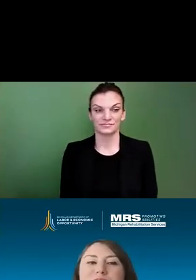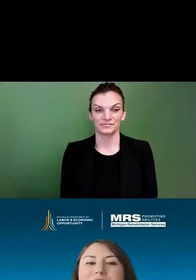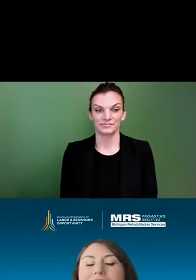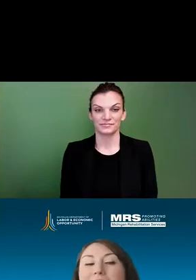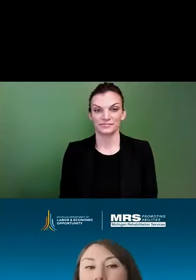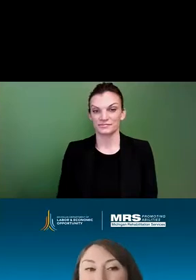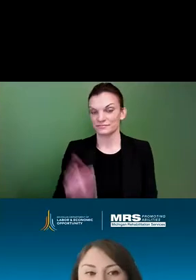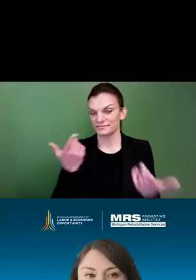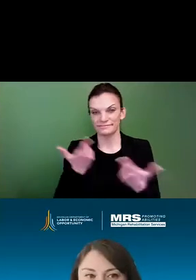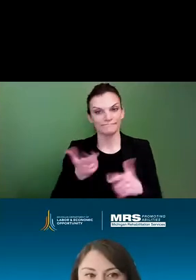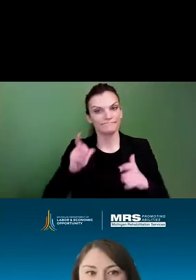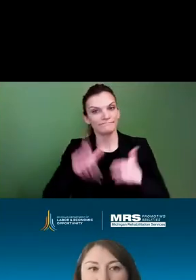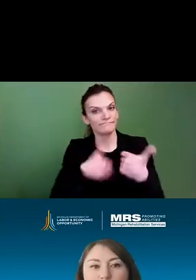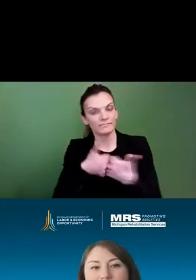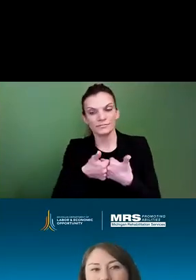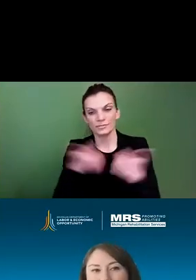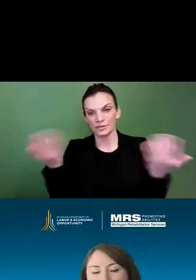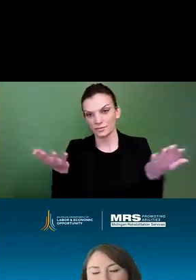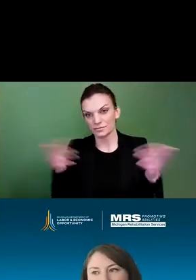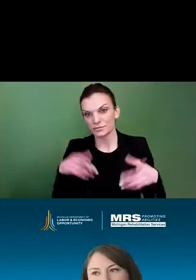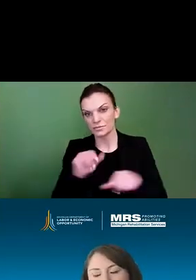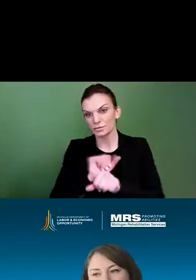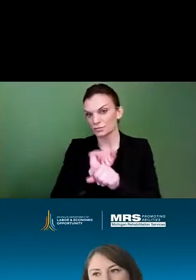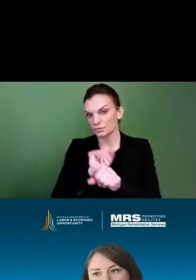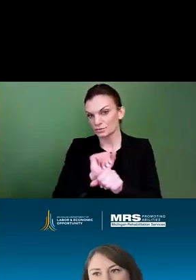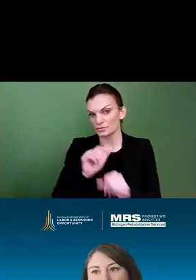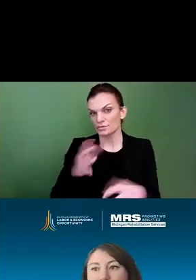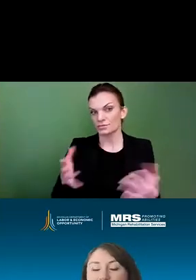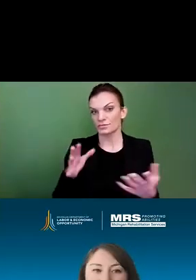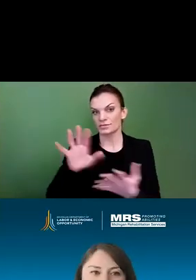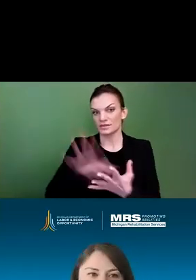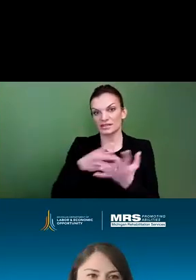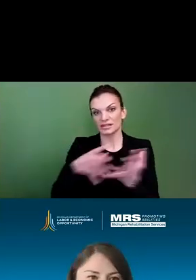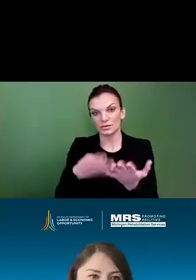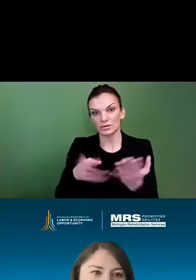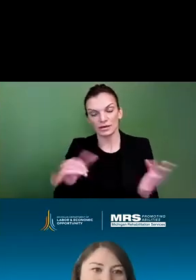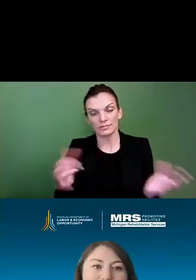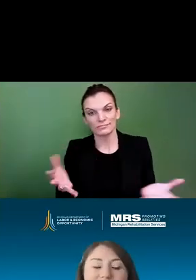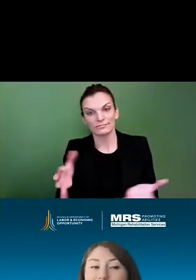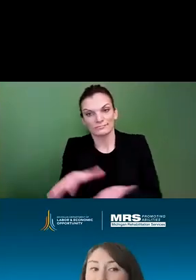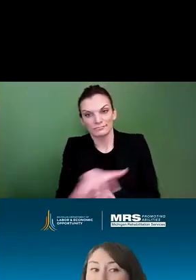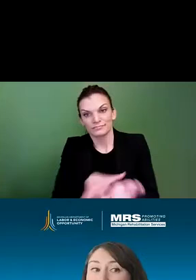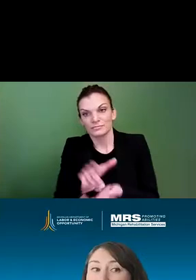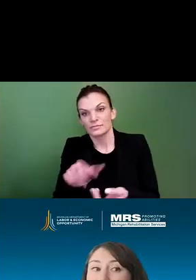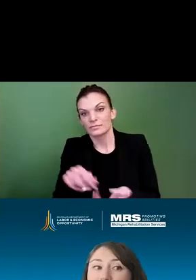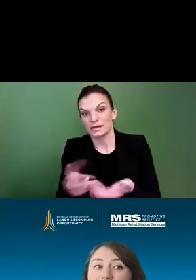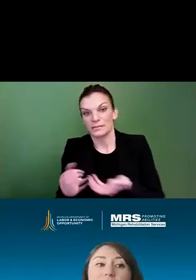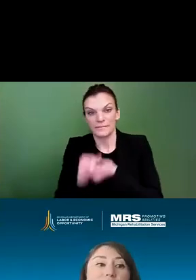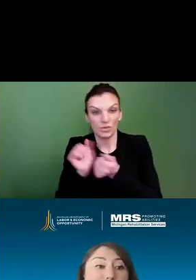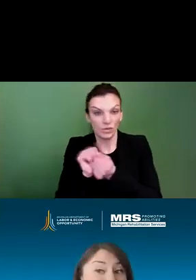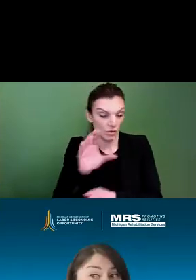your biggest obstacle with a hybrid work schedule? Collaboration with your coworkers,